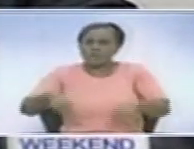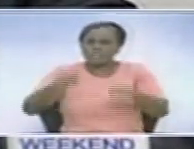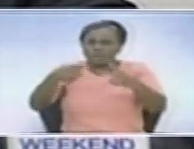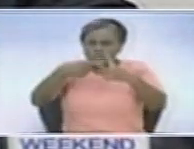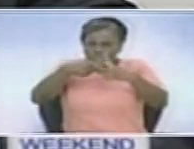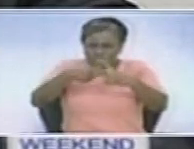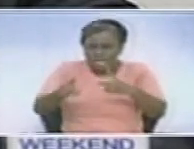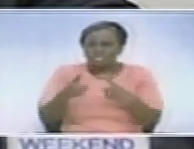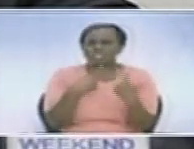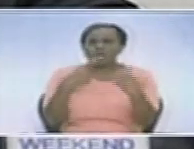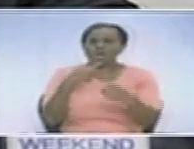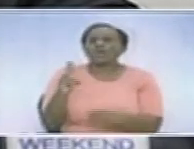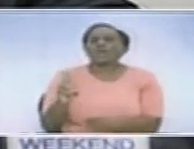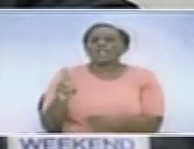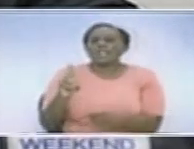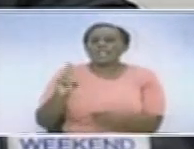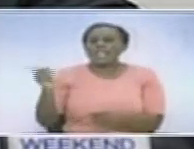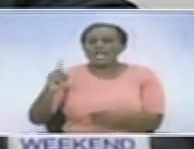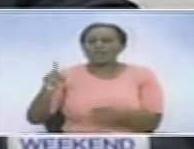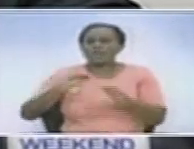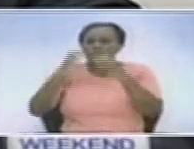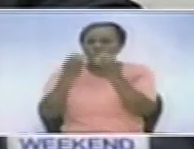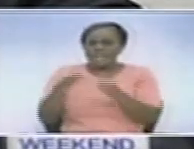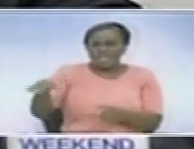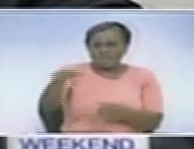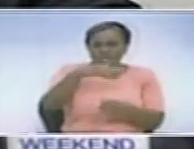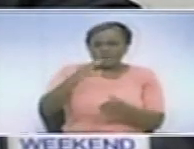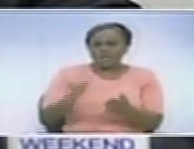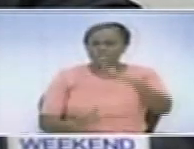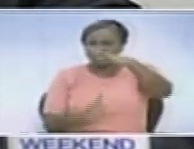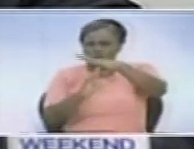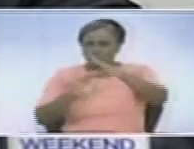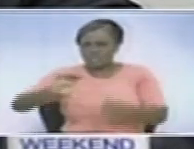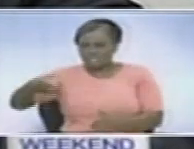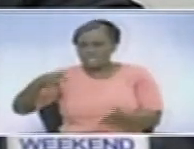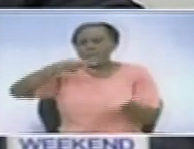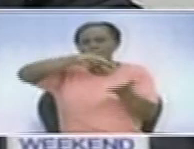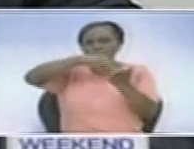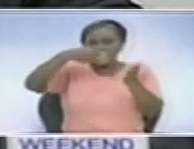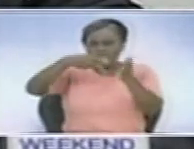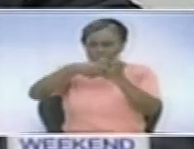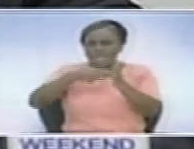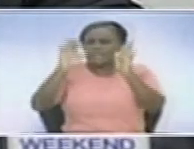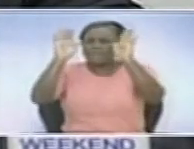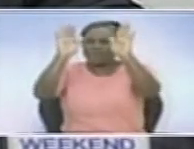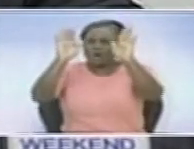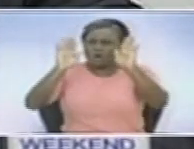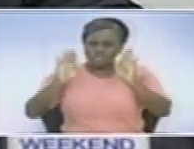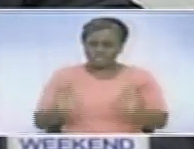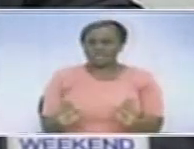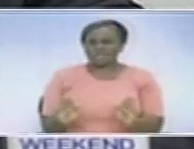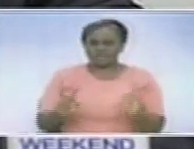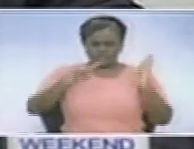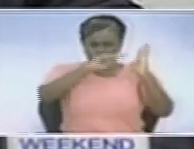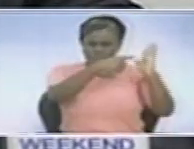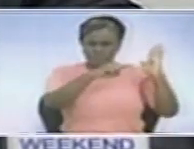about Nairobi as the world environment capital. It means that the most important issues, the most